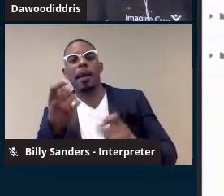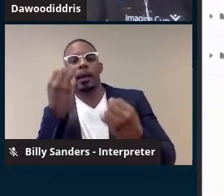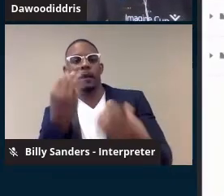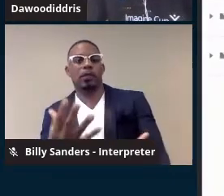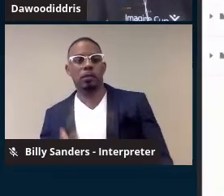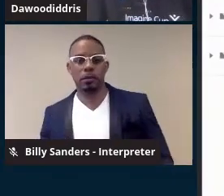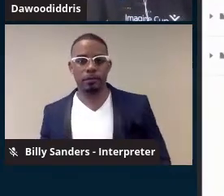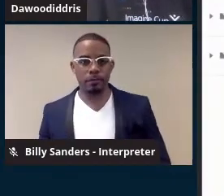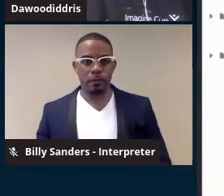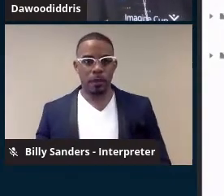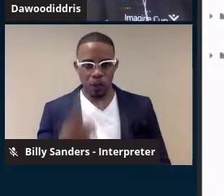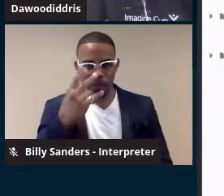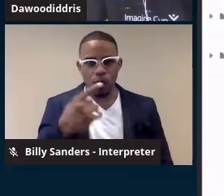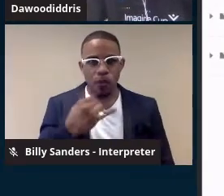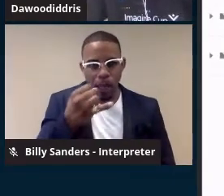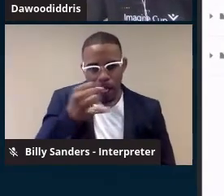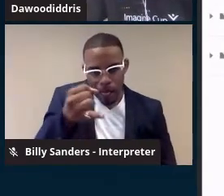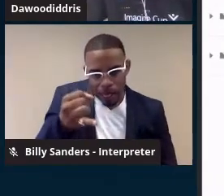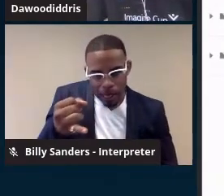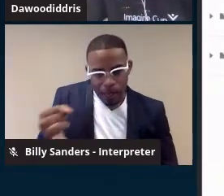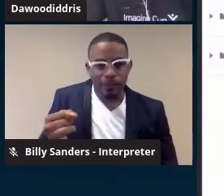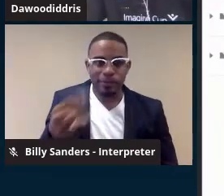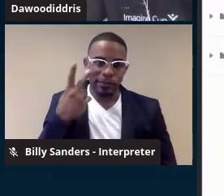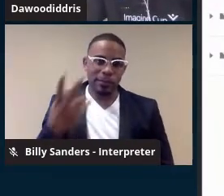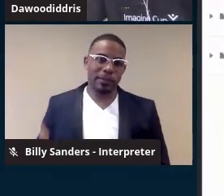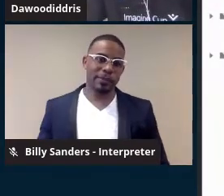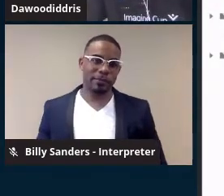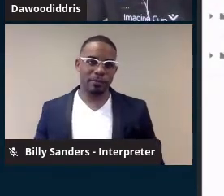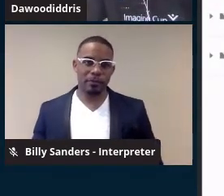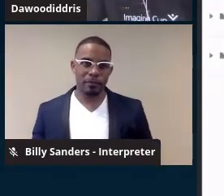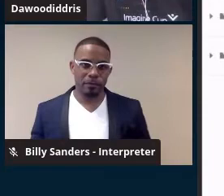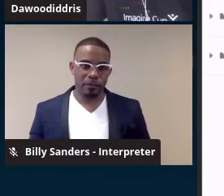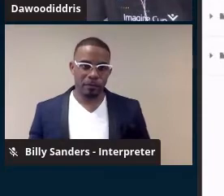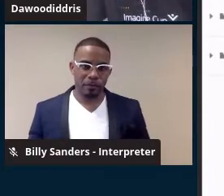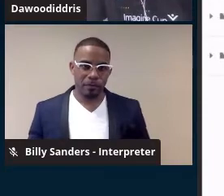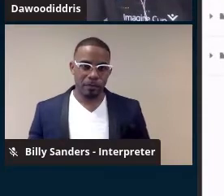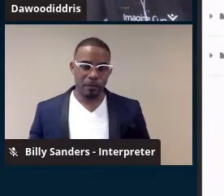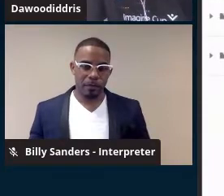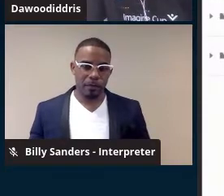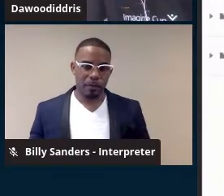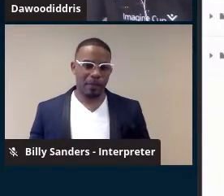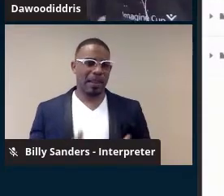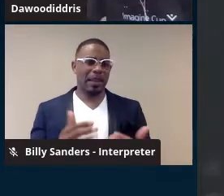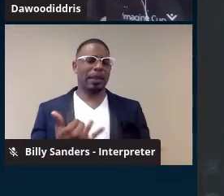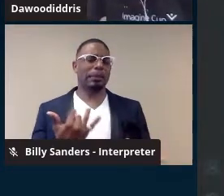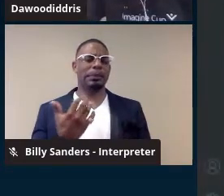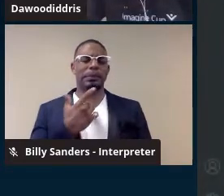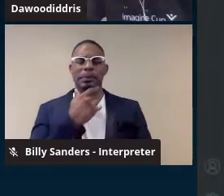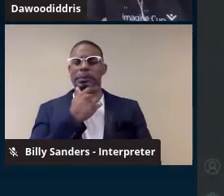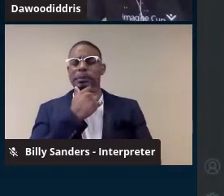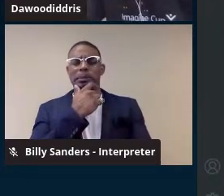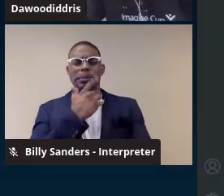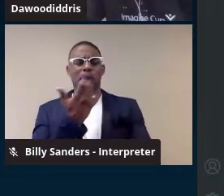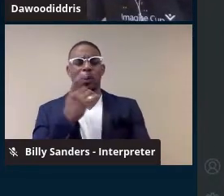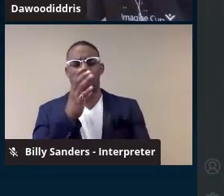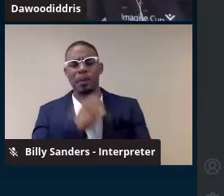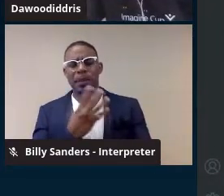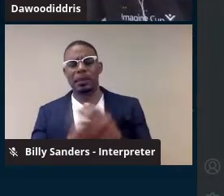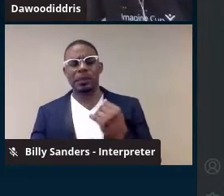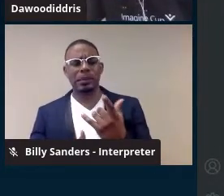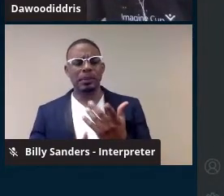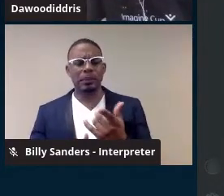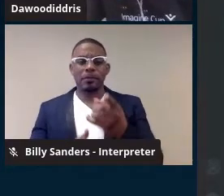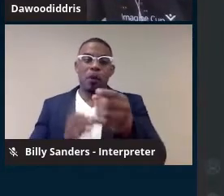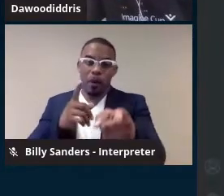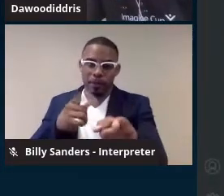endpoint, which was a task. Let me see. So what are we missing in here? Let's see. Okay, I'm